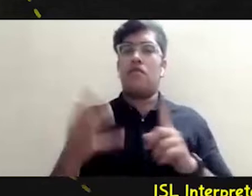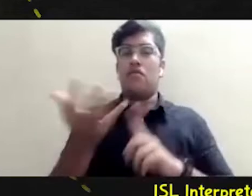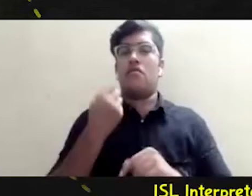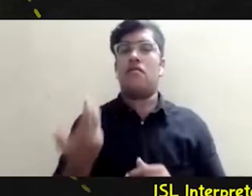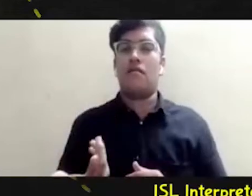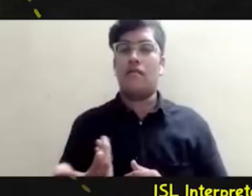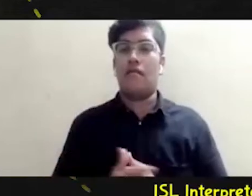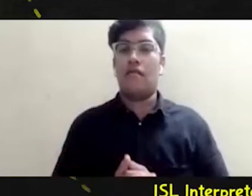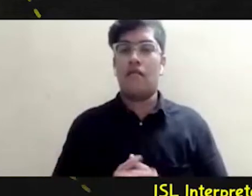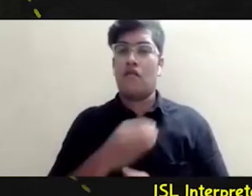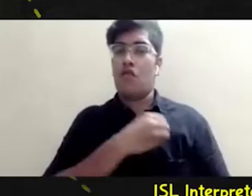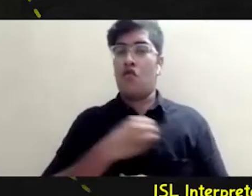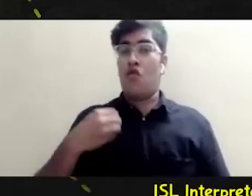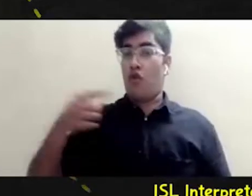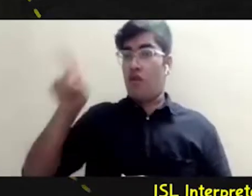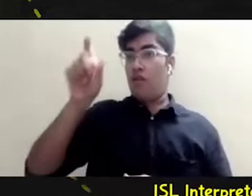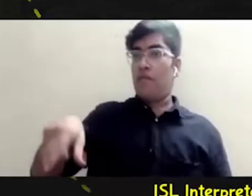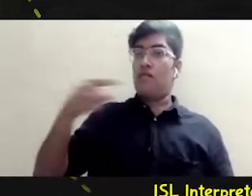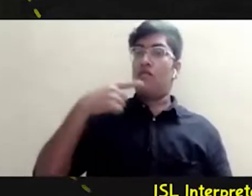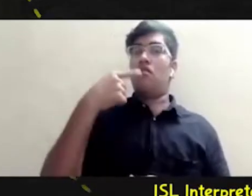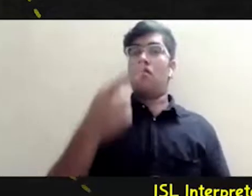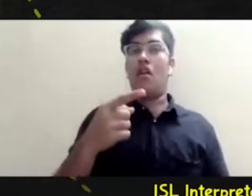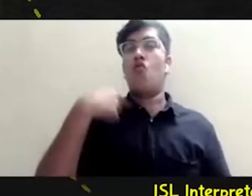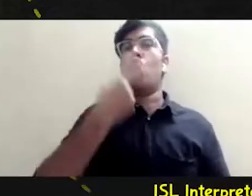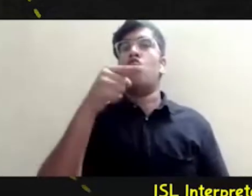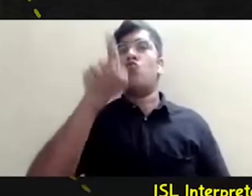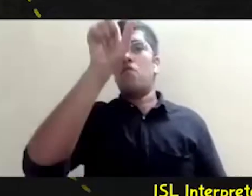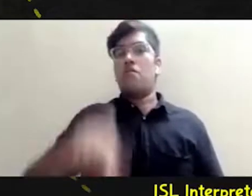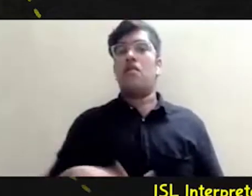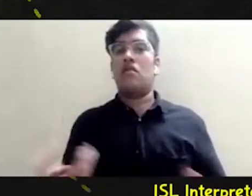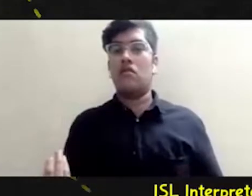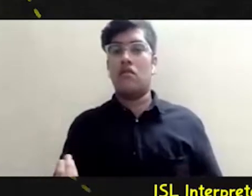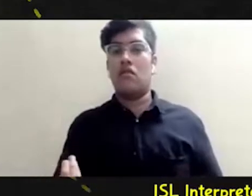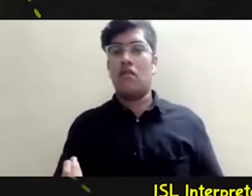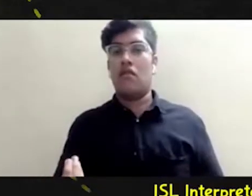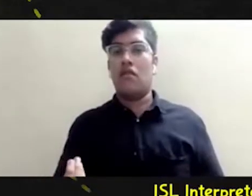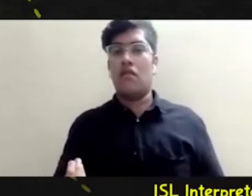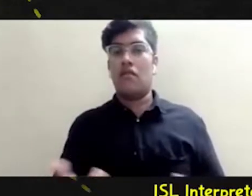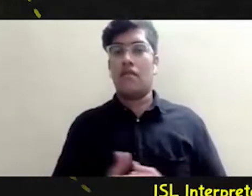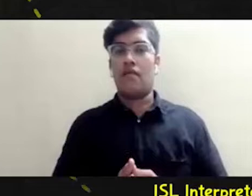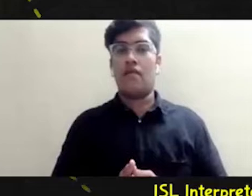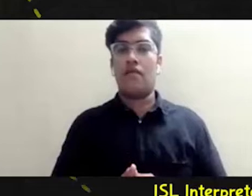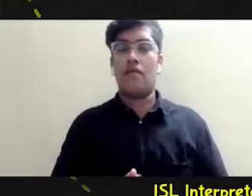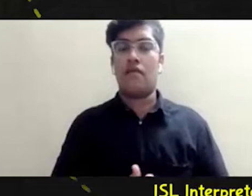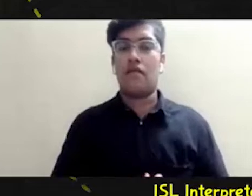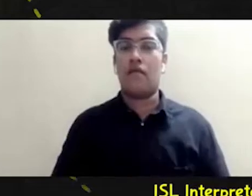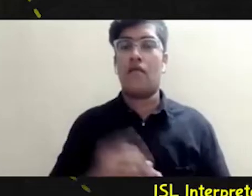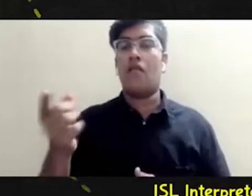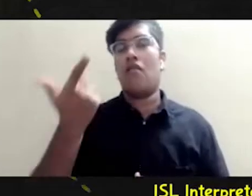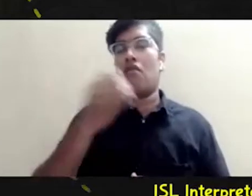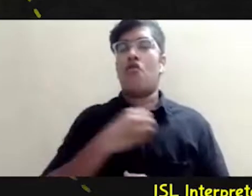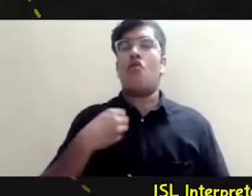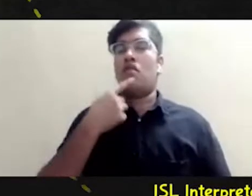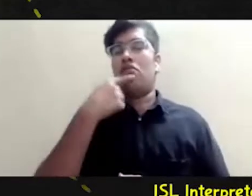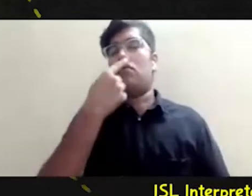therapist is more qualified to tell you who you are, which is essentially to say whether a doctor would be able